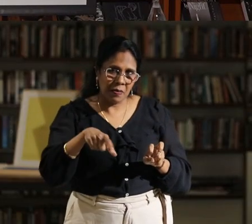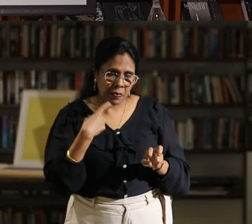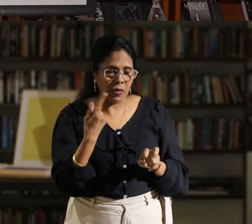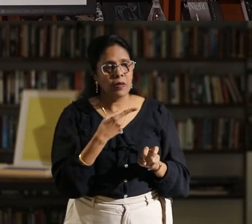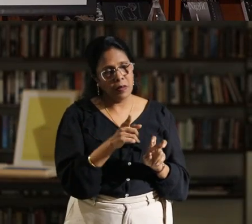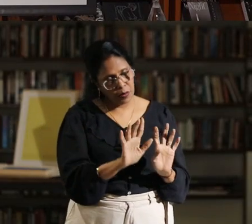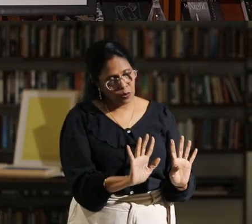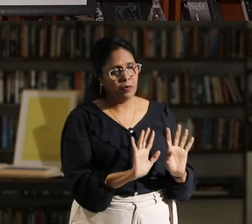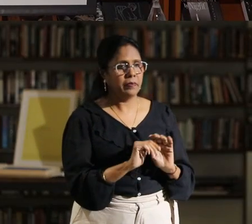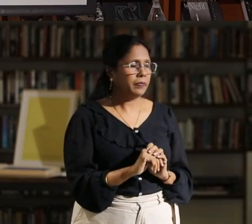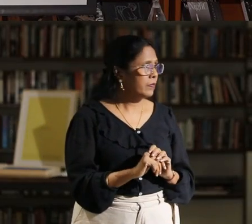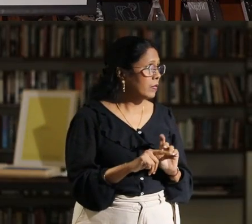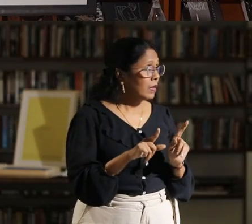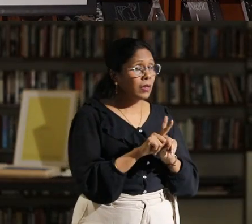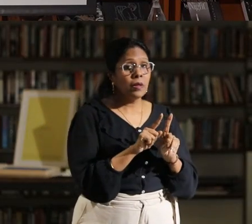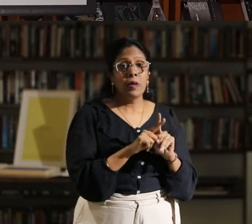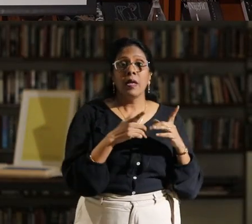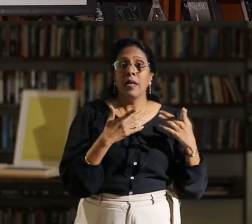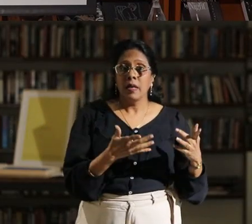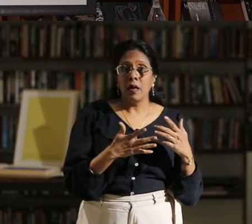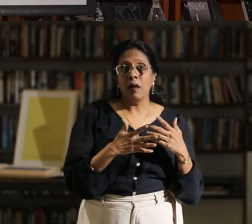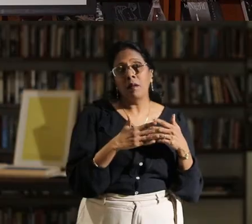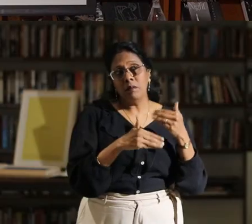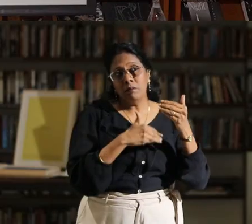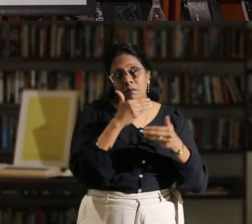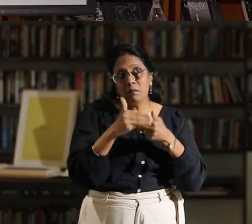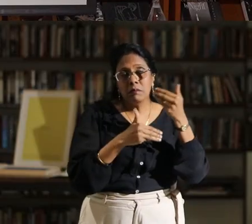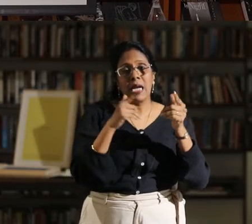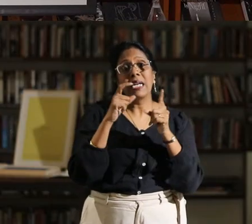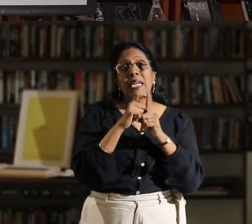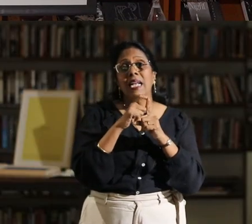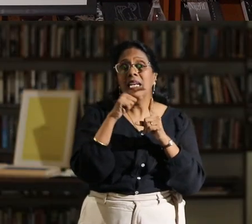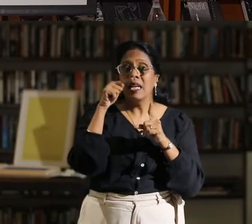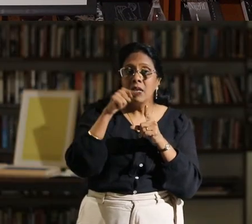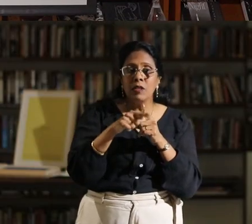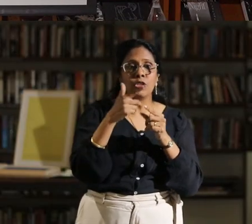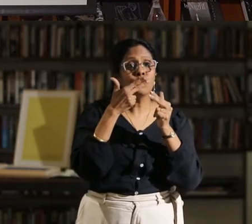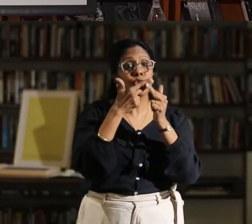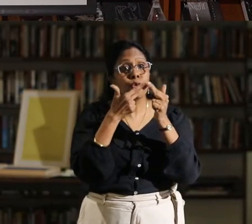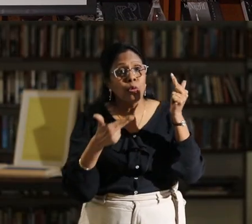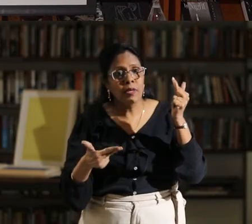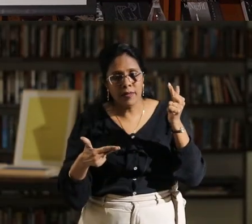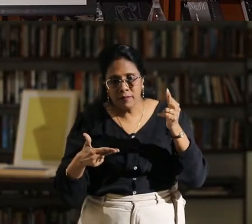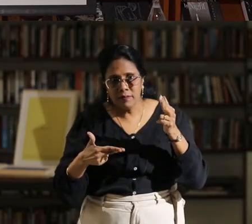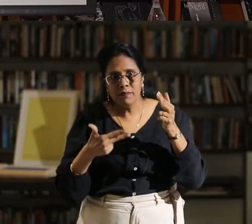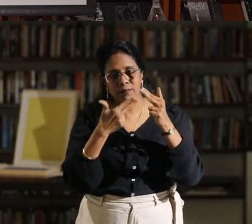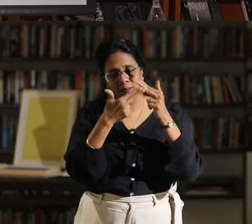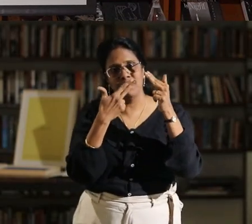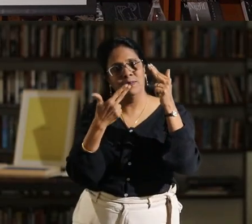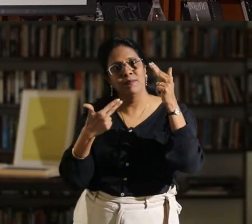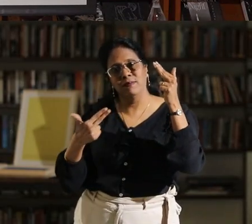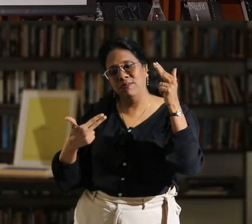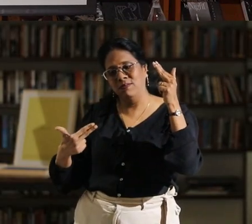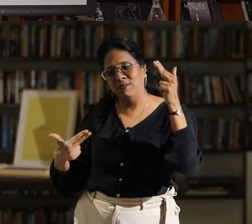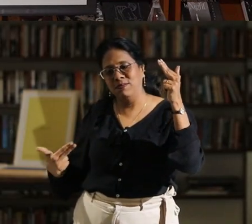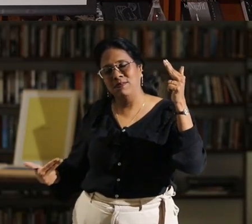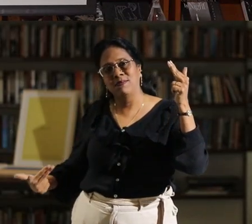In the process, building up a story of Delhi as it expanded over the years,